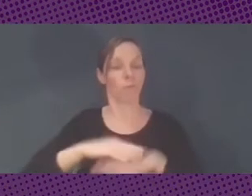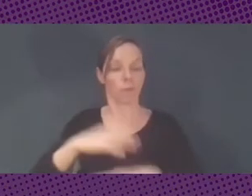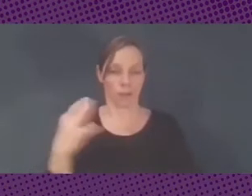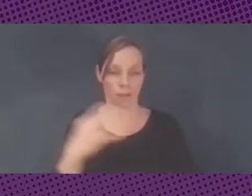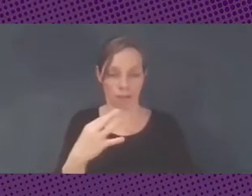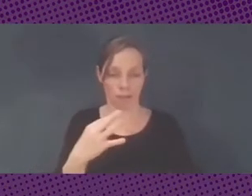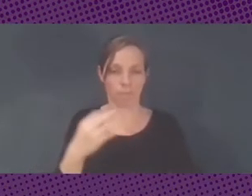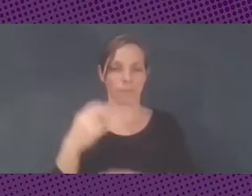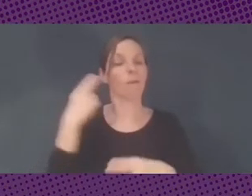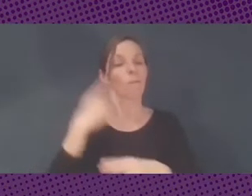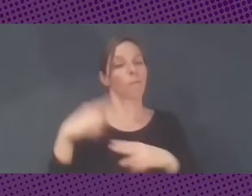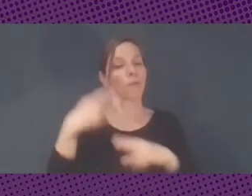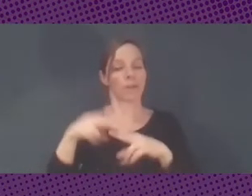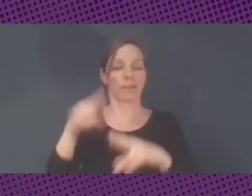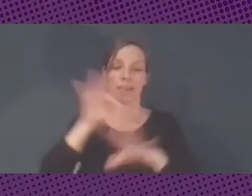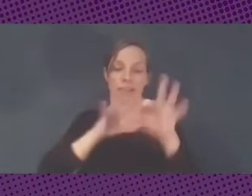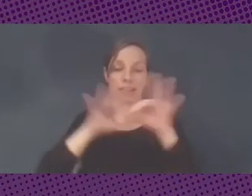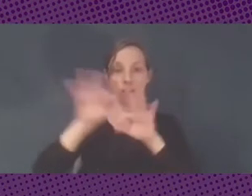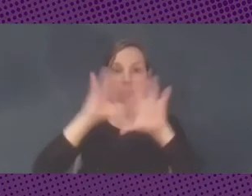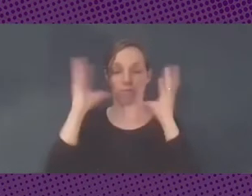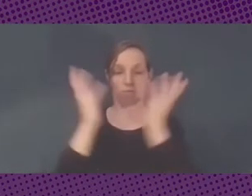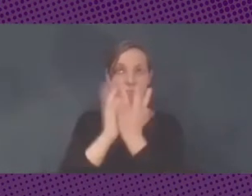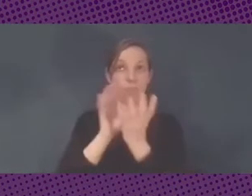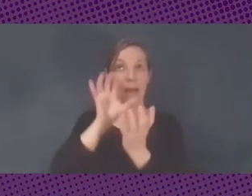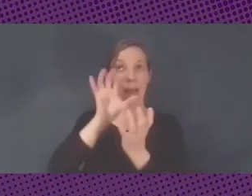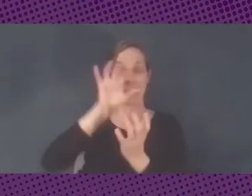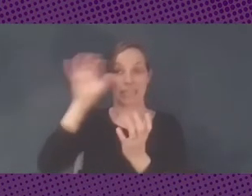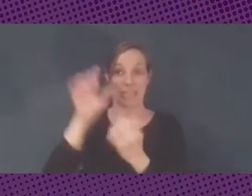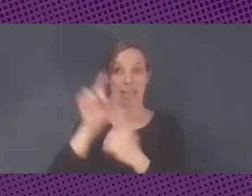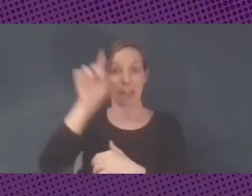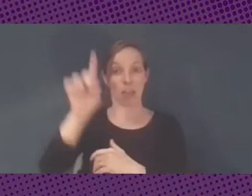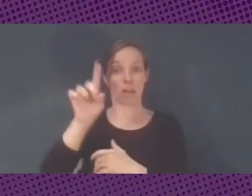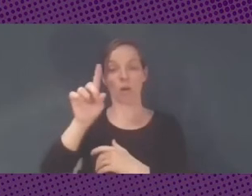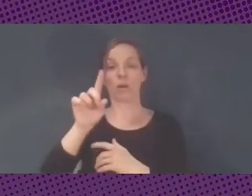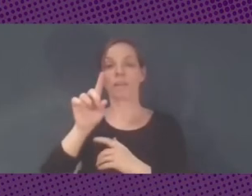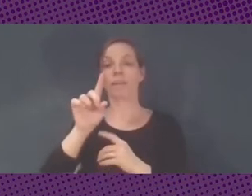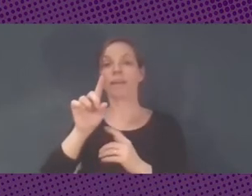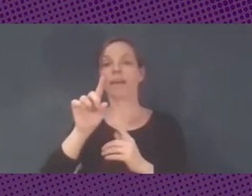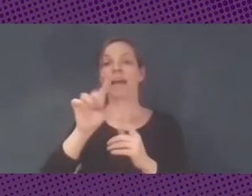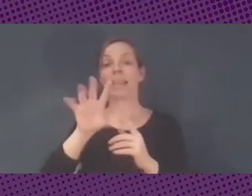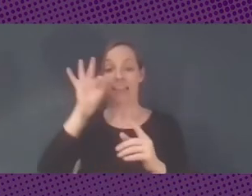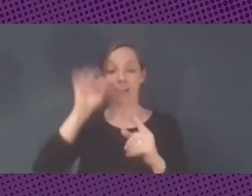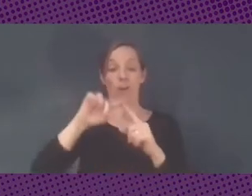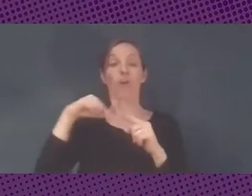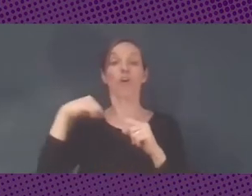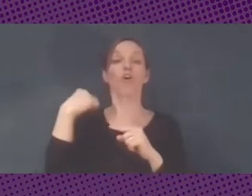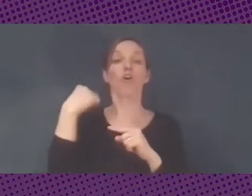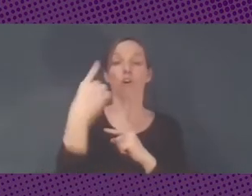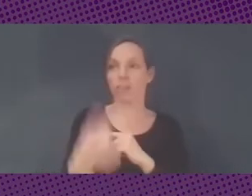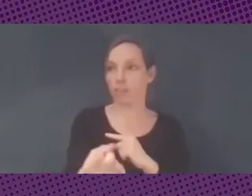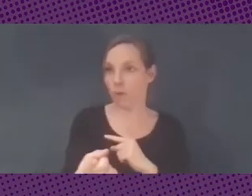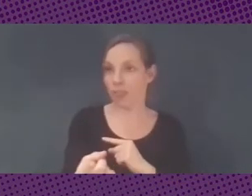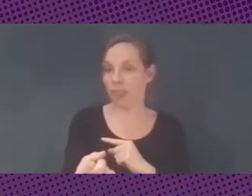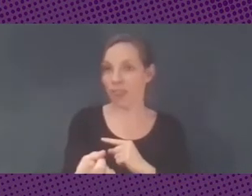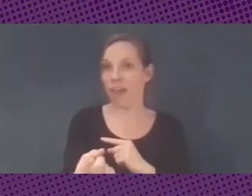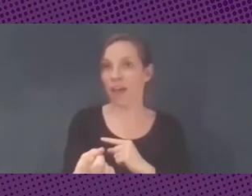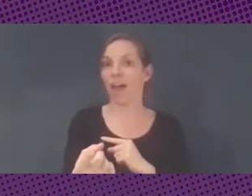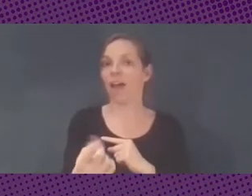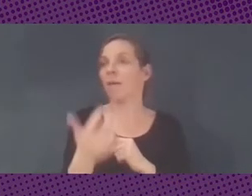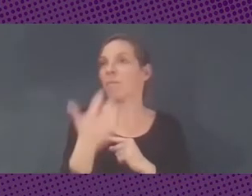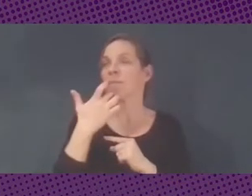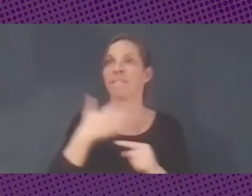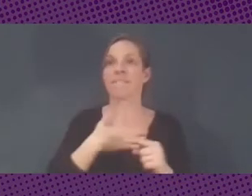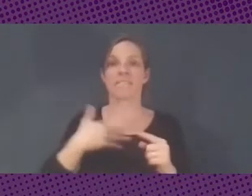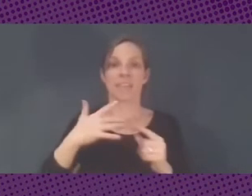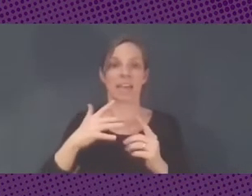north to change the social contract with citizens away from a direct social contract that says I'm going to take care of you.